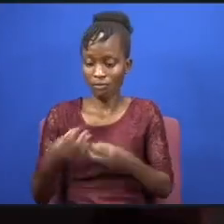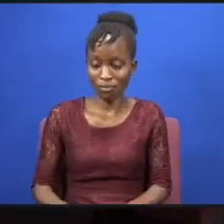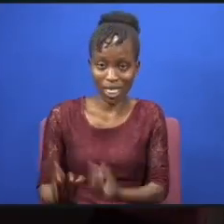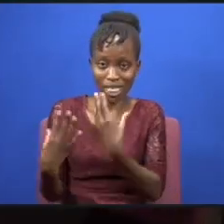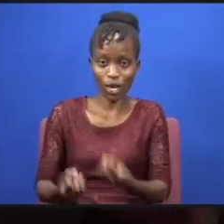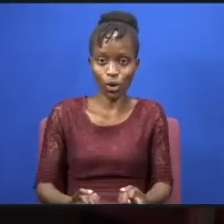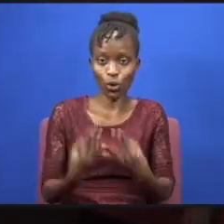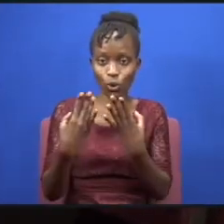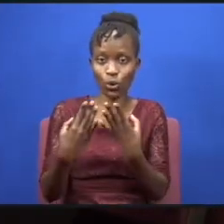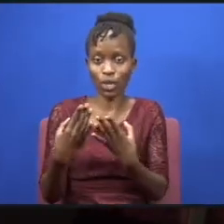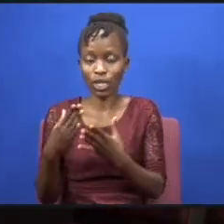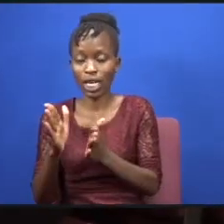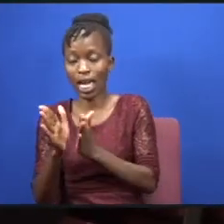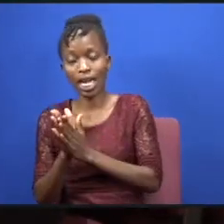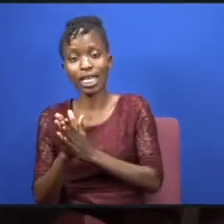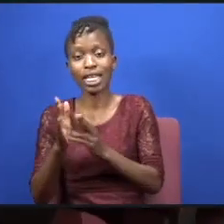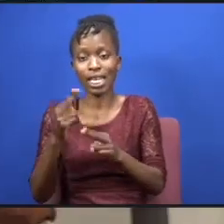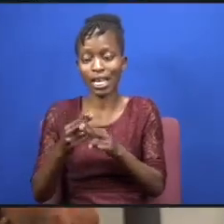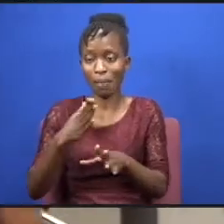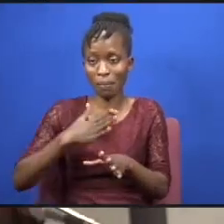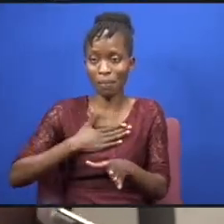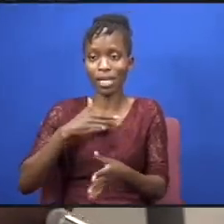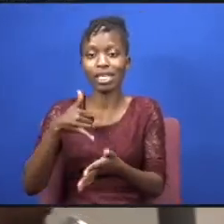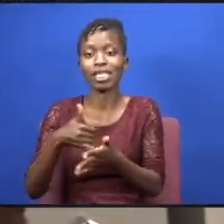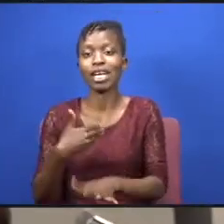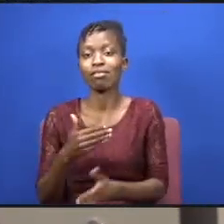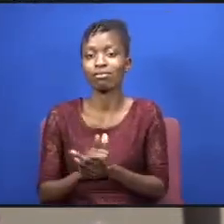this room, it's got my name on it.